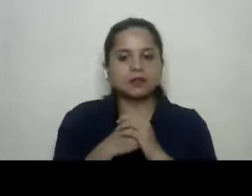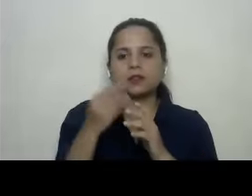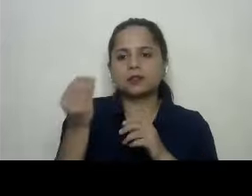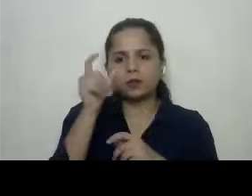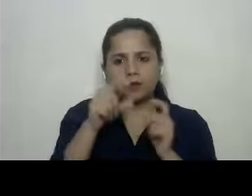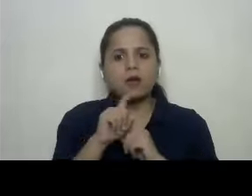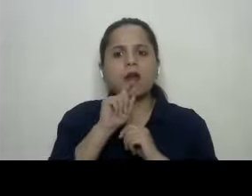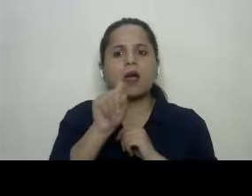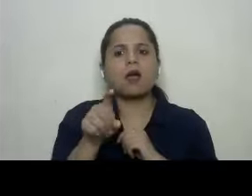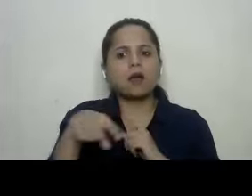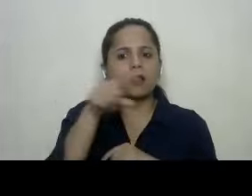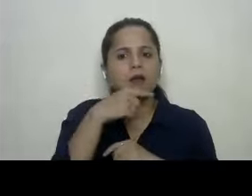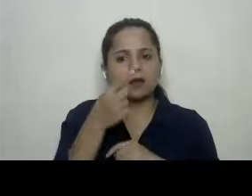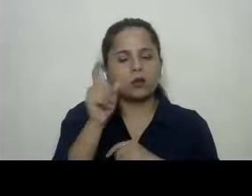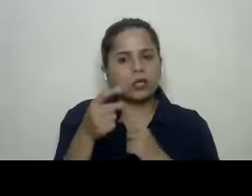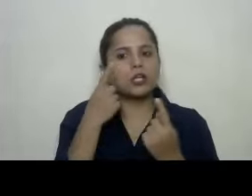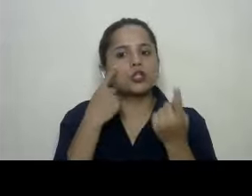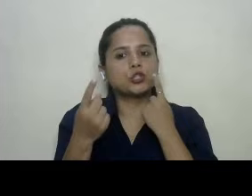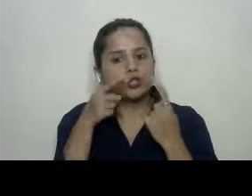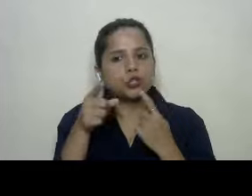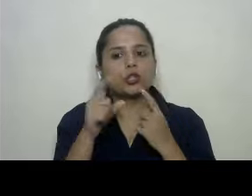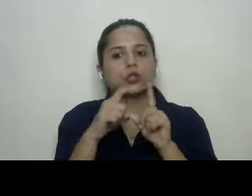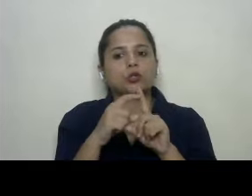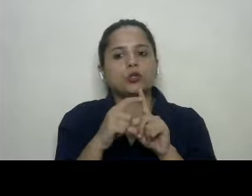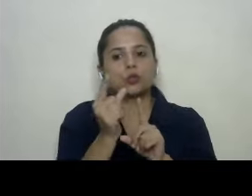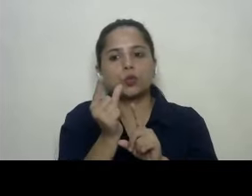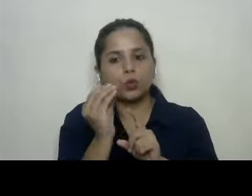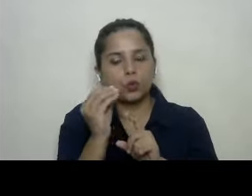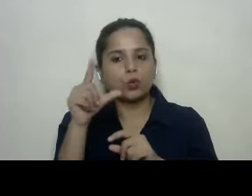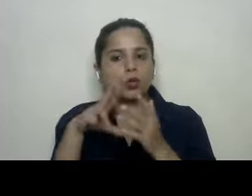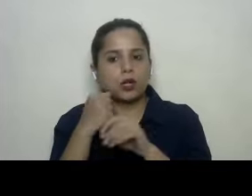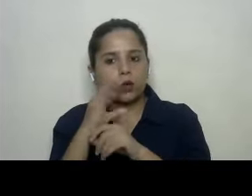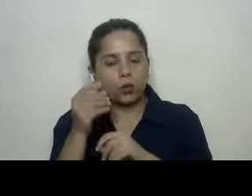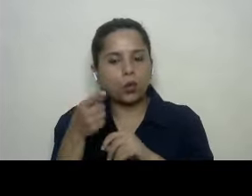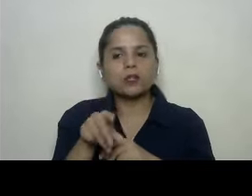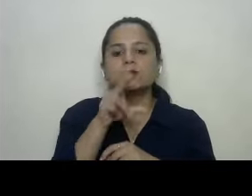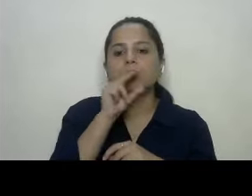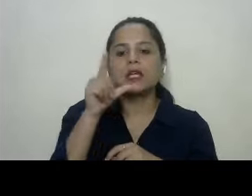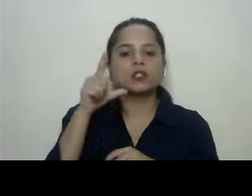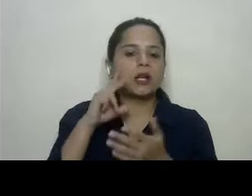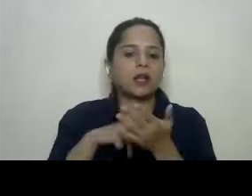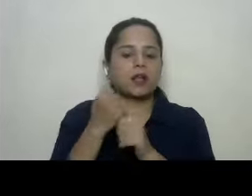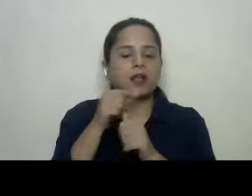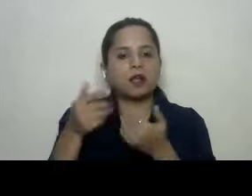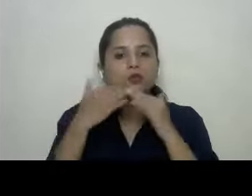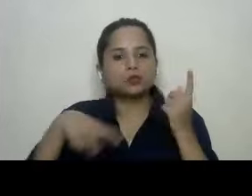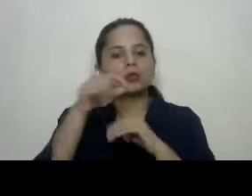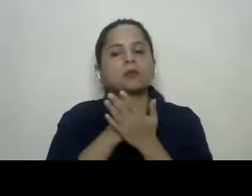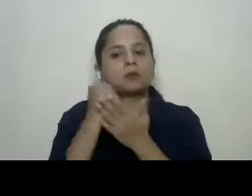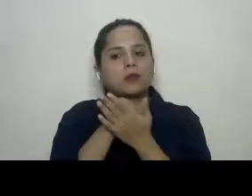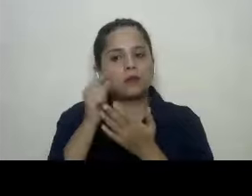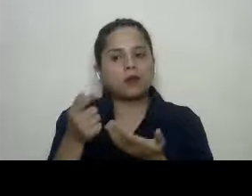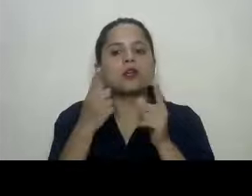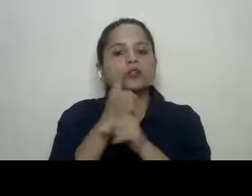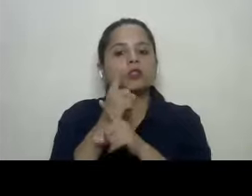a question, and you can check out Duolingo and Speechling are good for practice for students. And for teachers, Diffit,